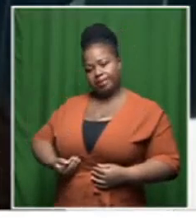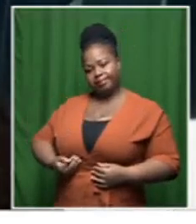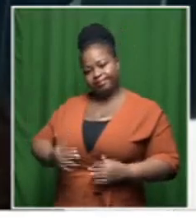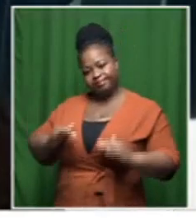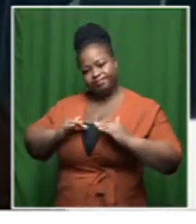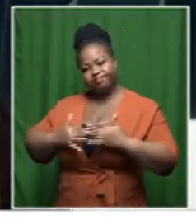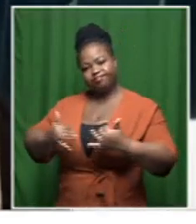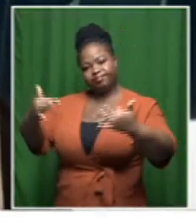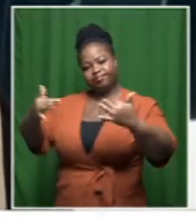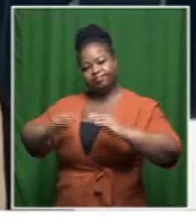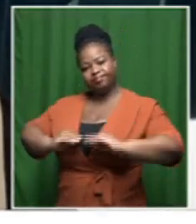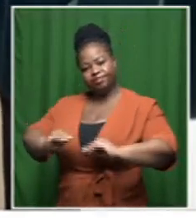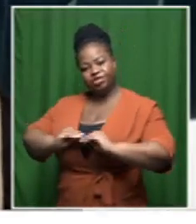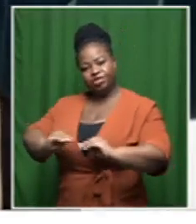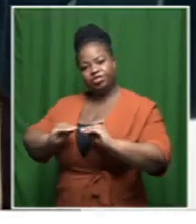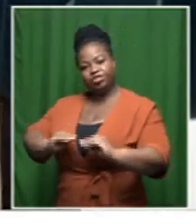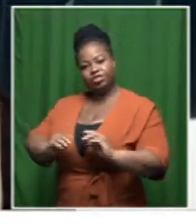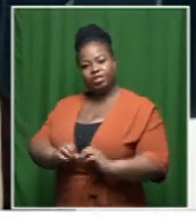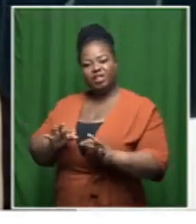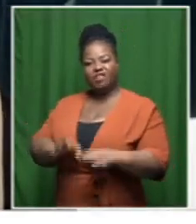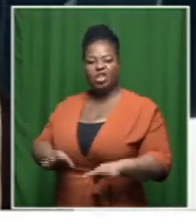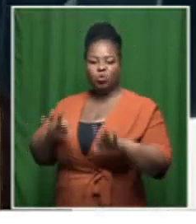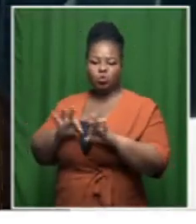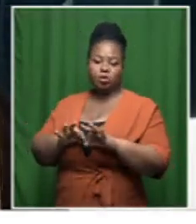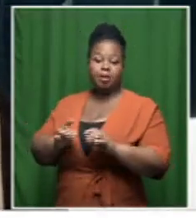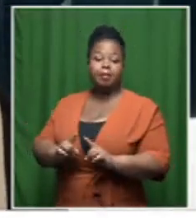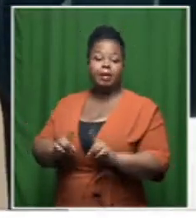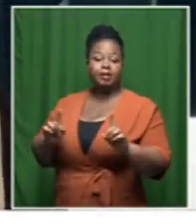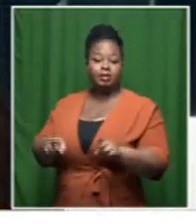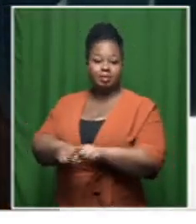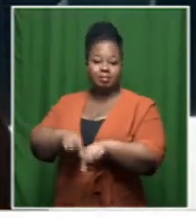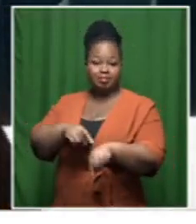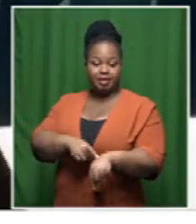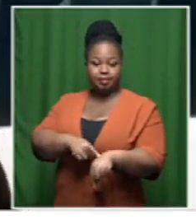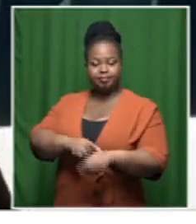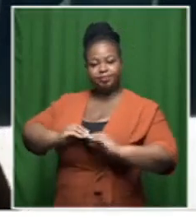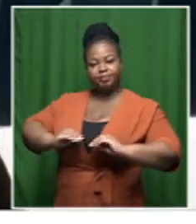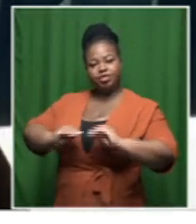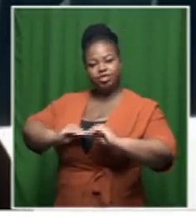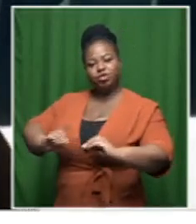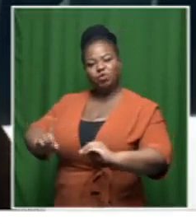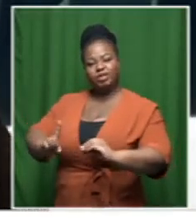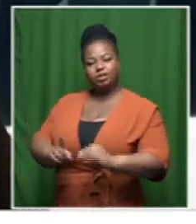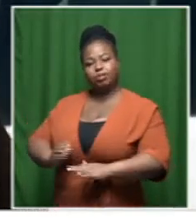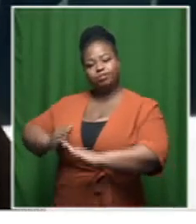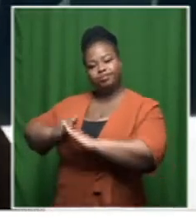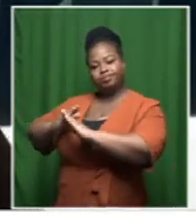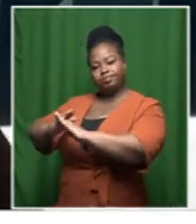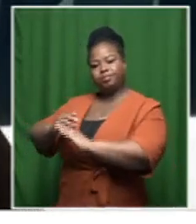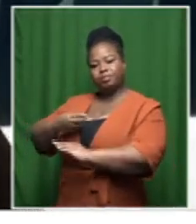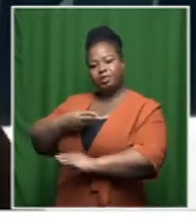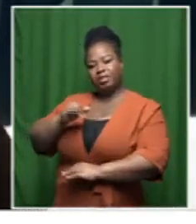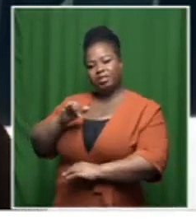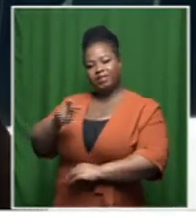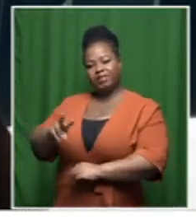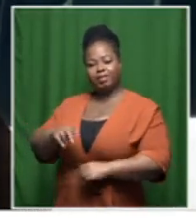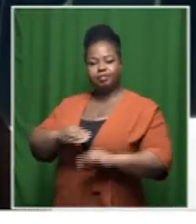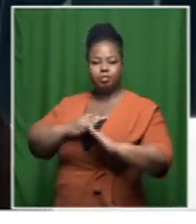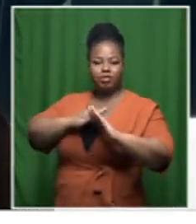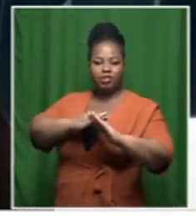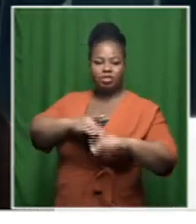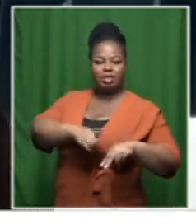but eventually it ended up being the prevention of HIV/AIDS and other infectious diseases,